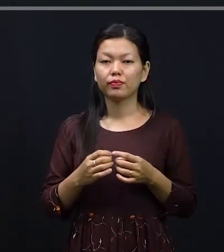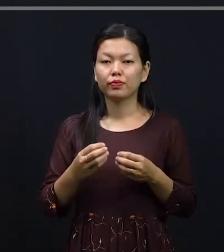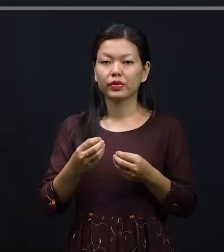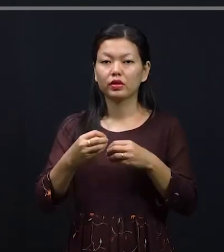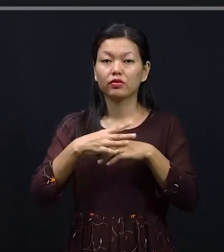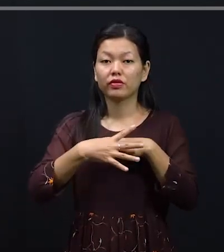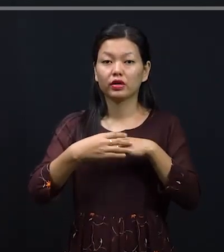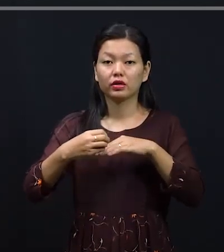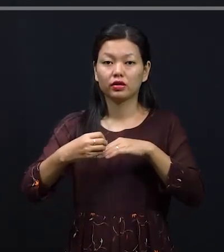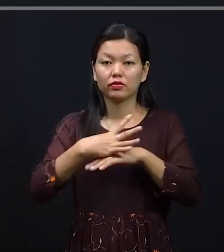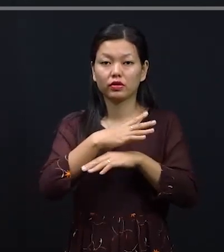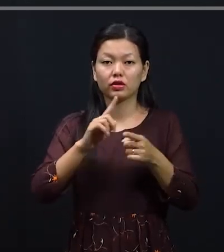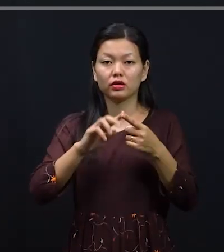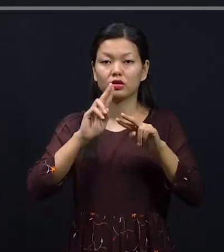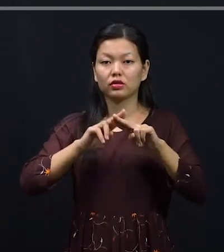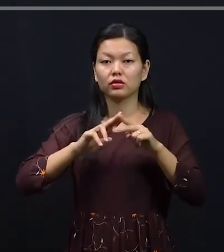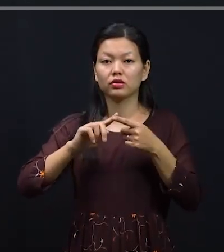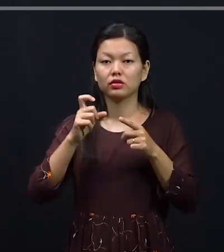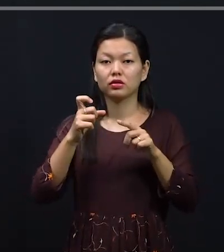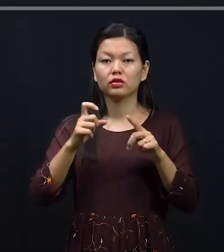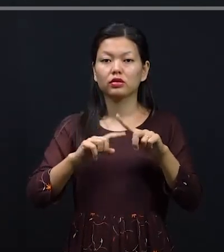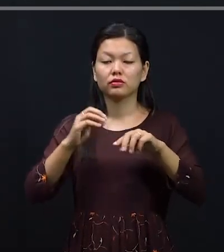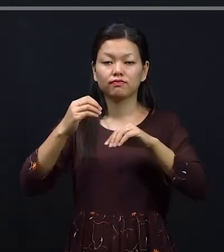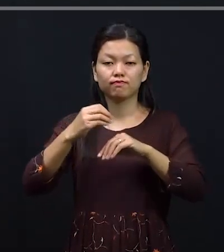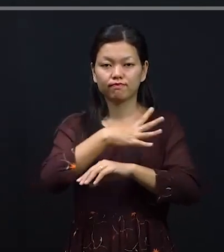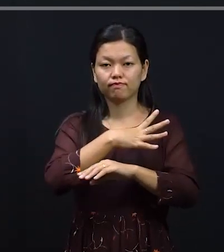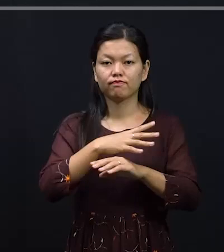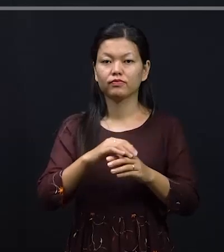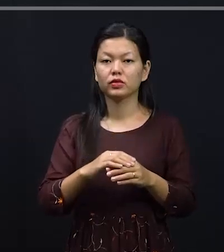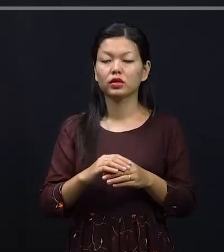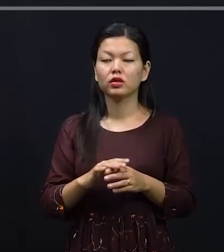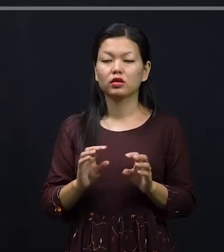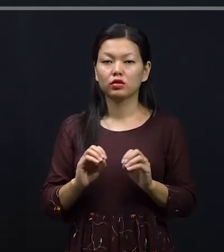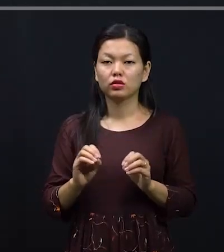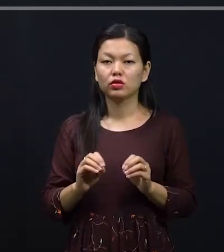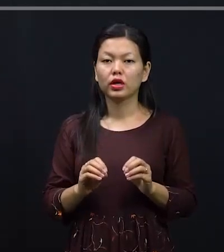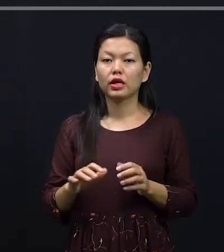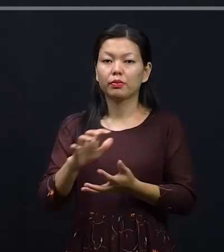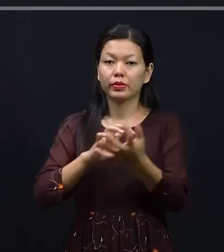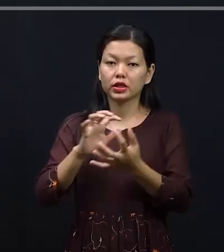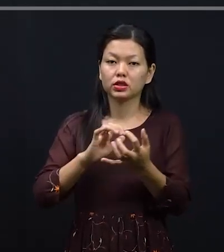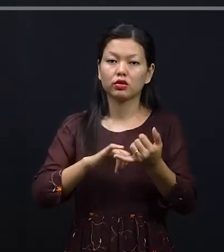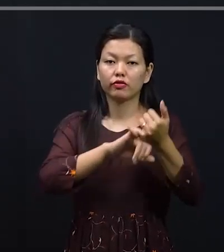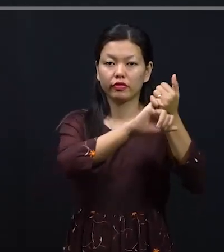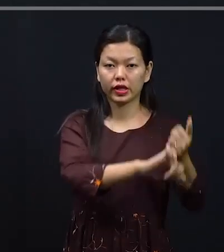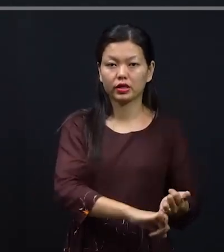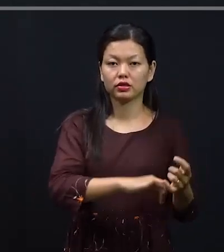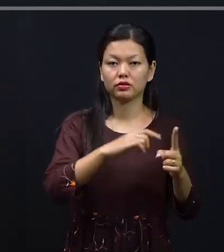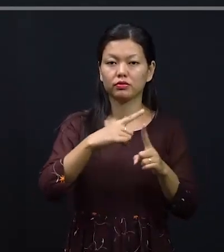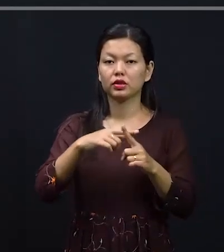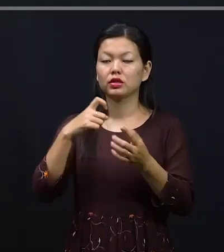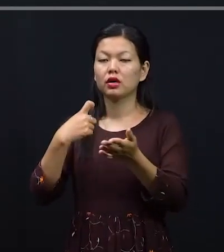that there is still a mixture of R cells and S cells. But when this DNAs